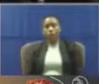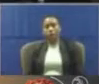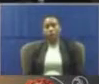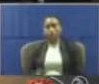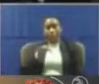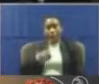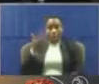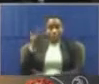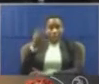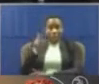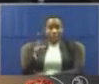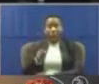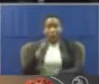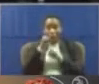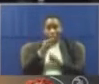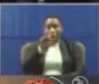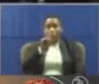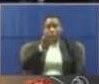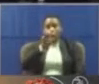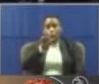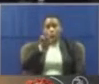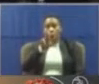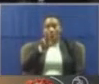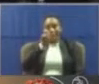The next speaker is the Honourable Swart.